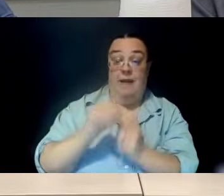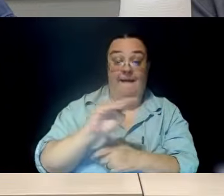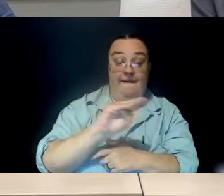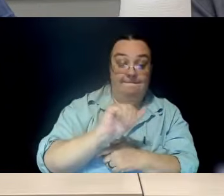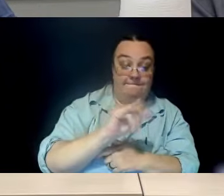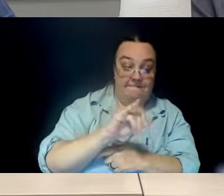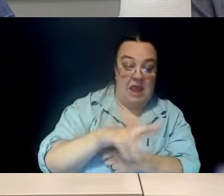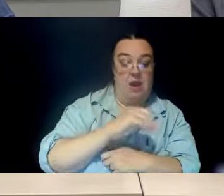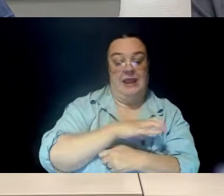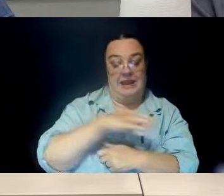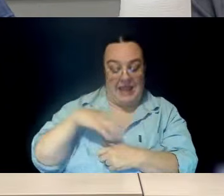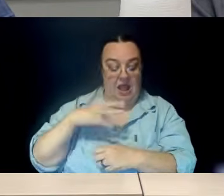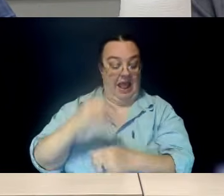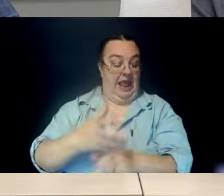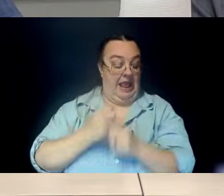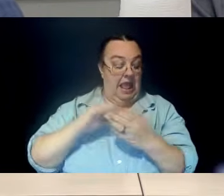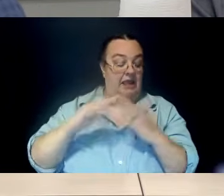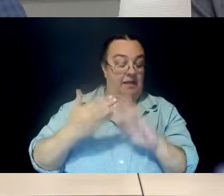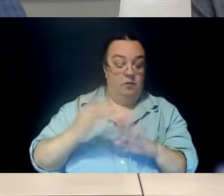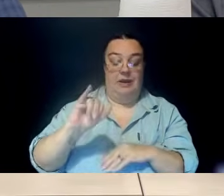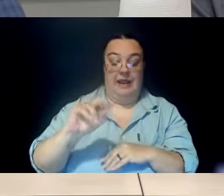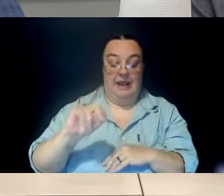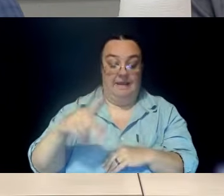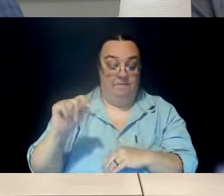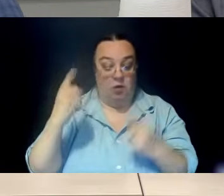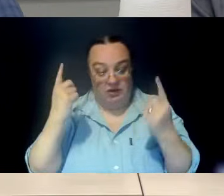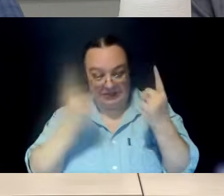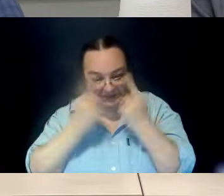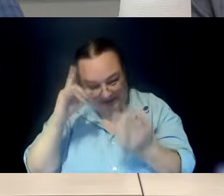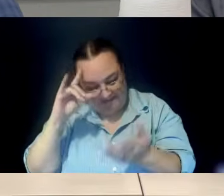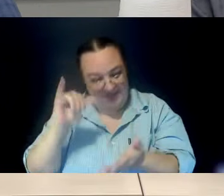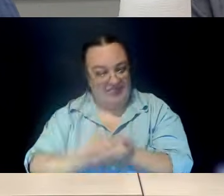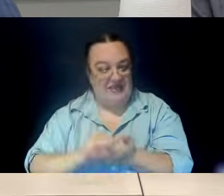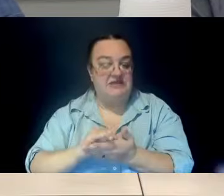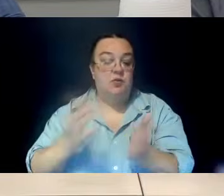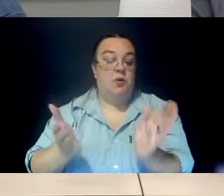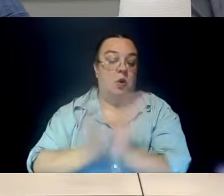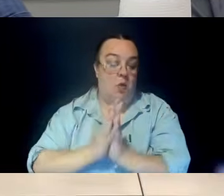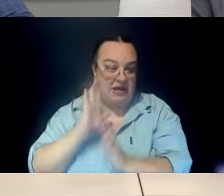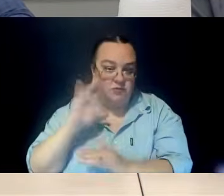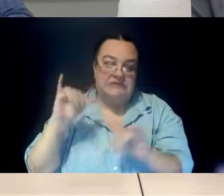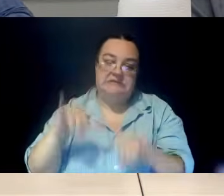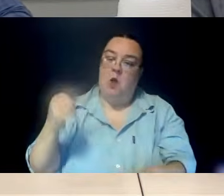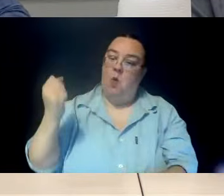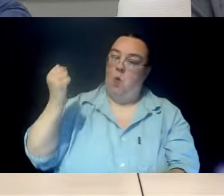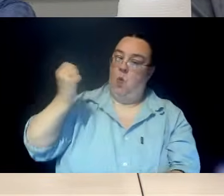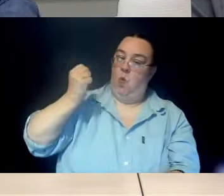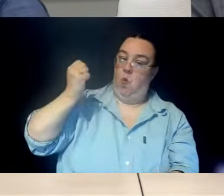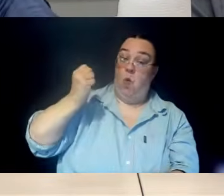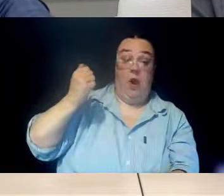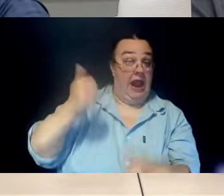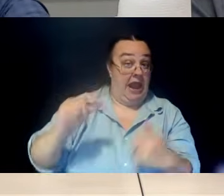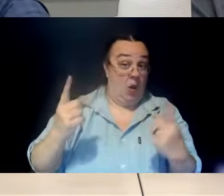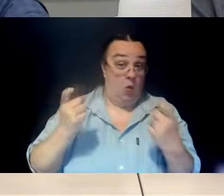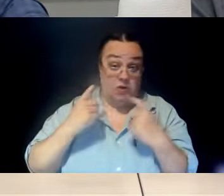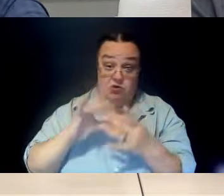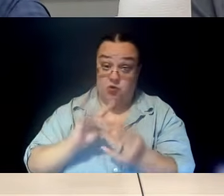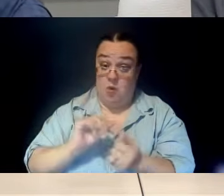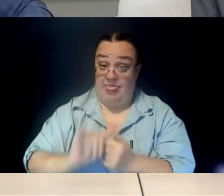community input is received, considerations of this request will remain on hold. Any questions for that?